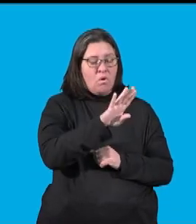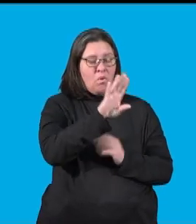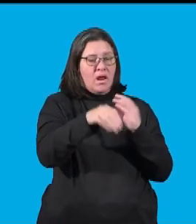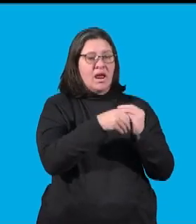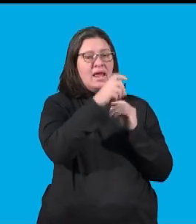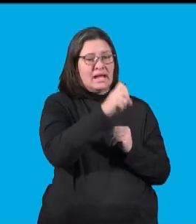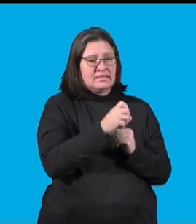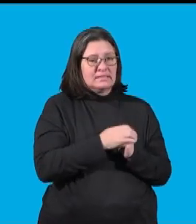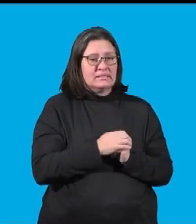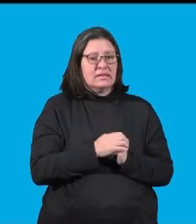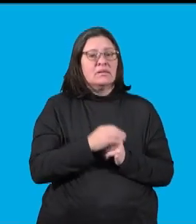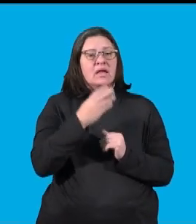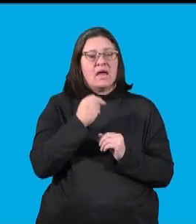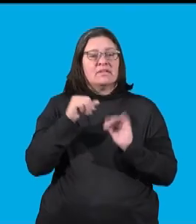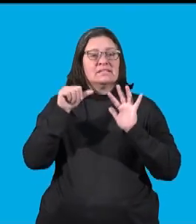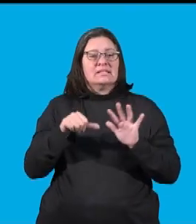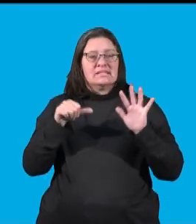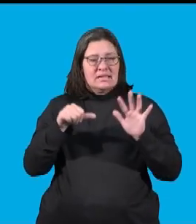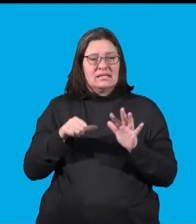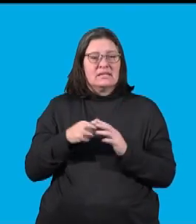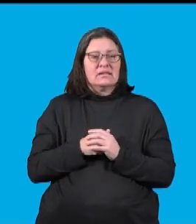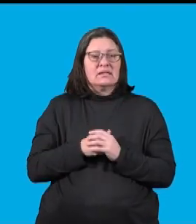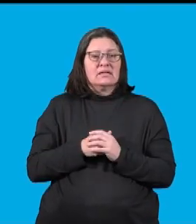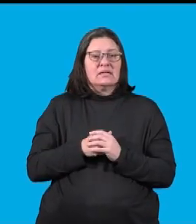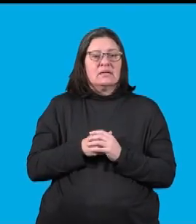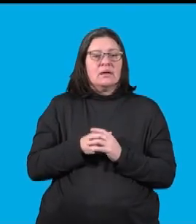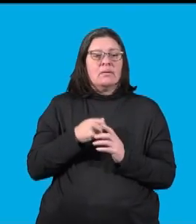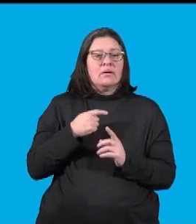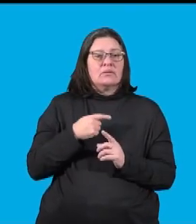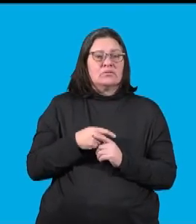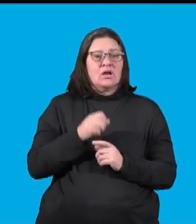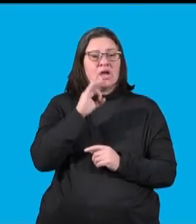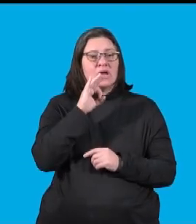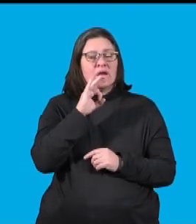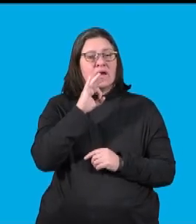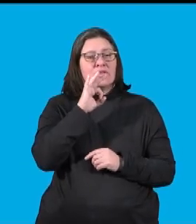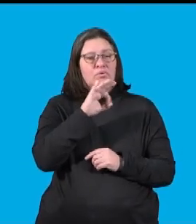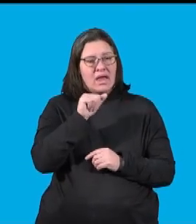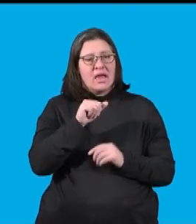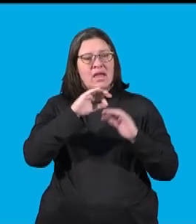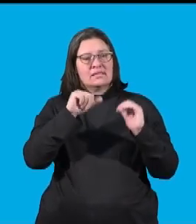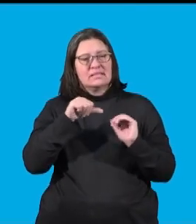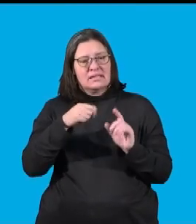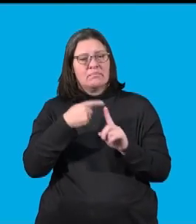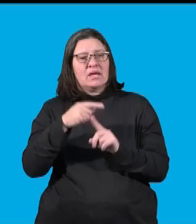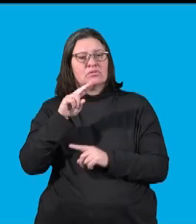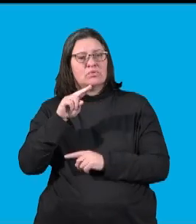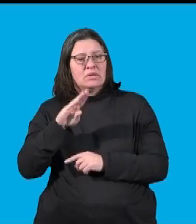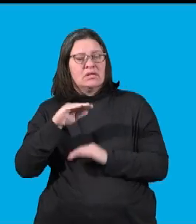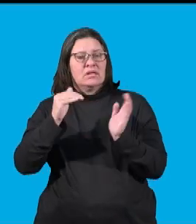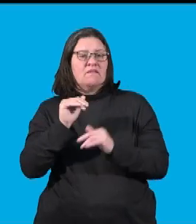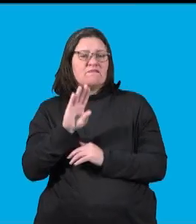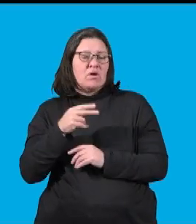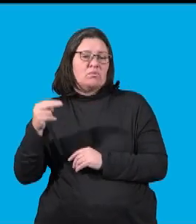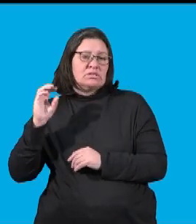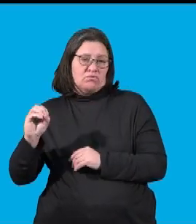4 in place of x, and I end up with 16 times 3a plus 2b plus 4 is equal to 0. How does this help